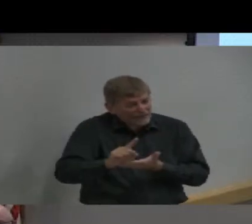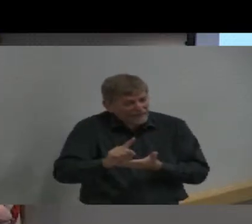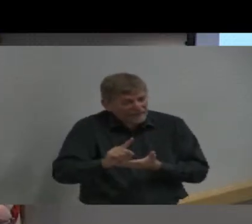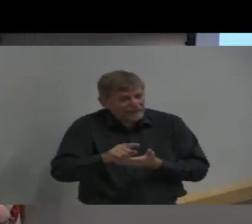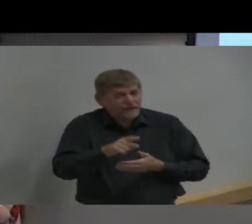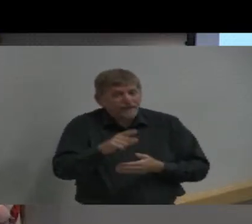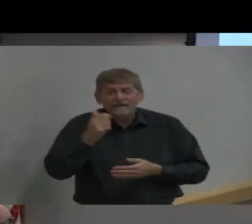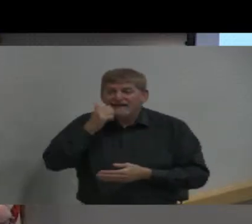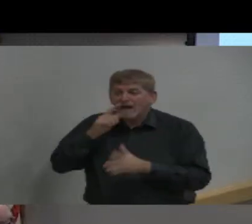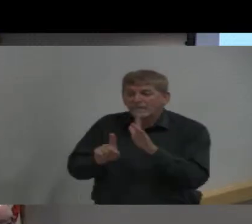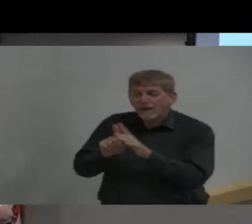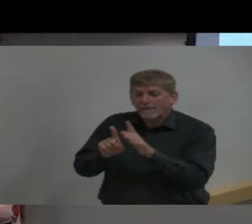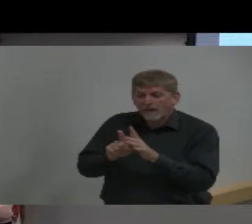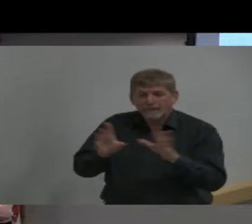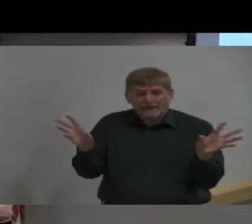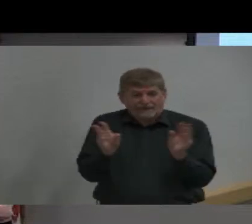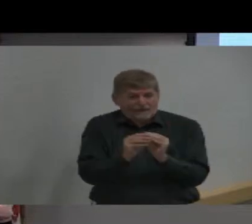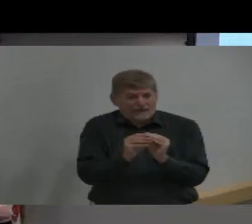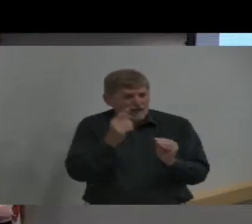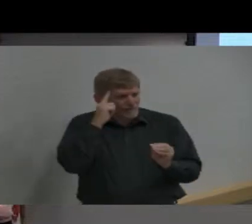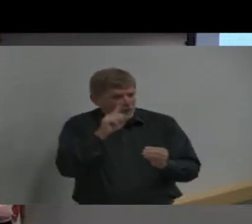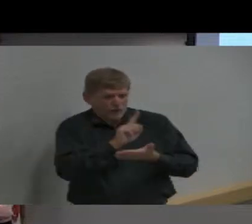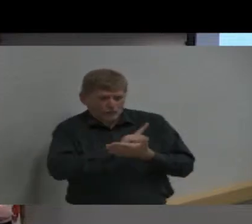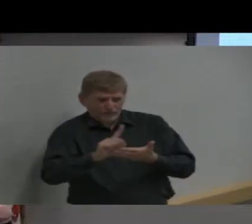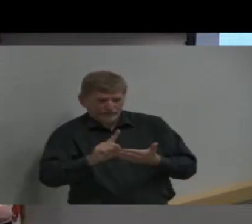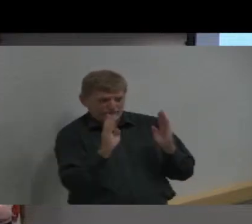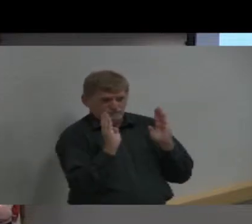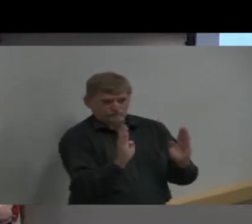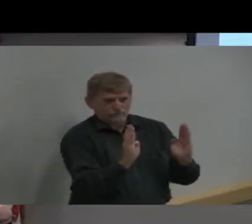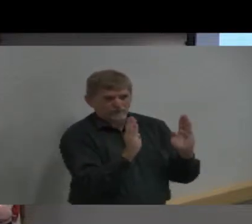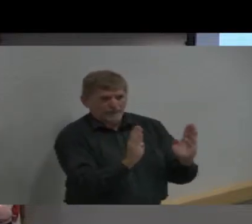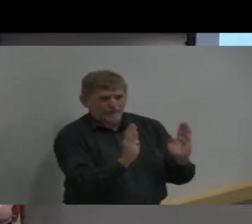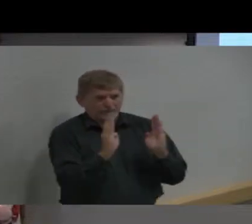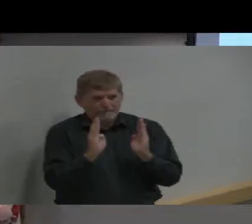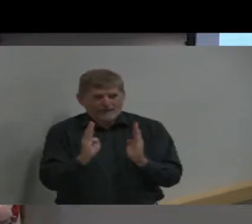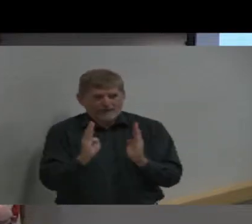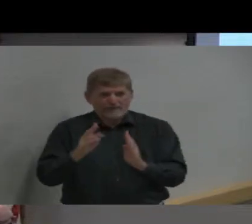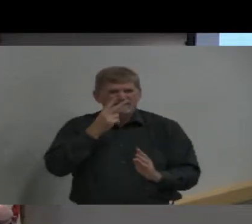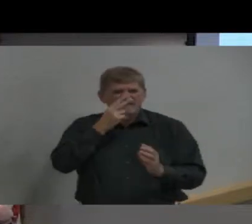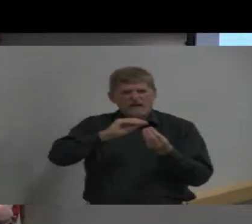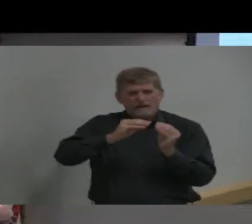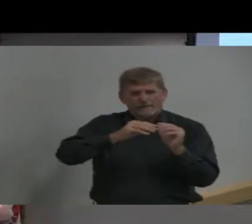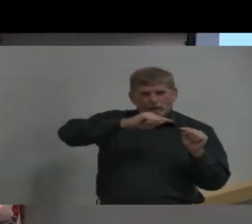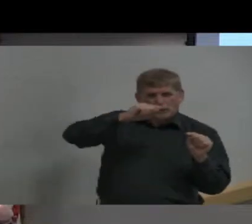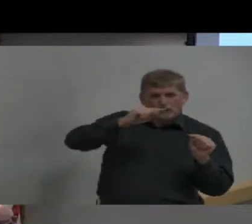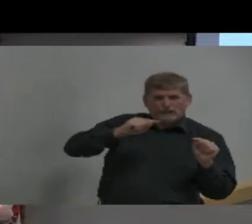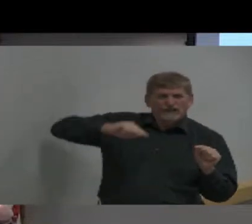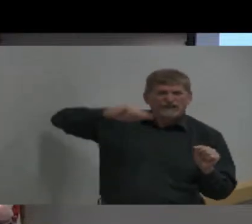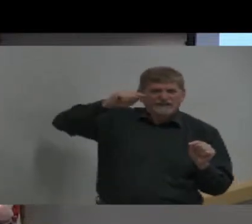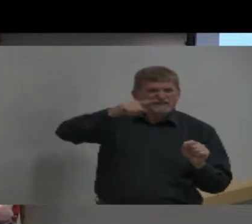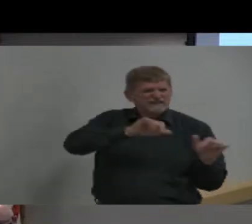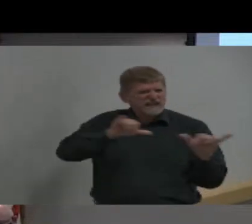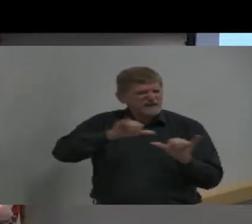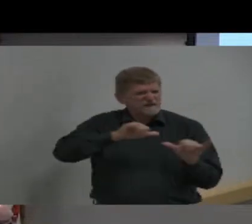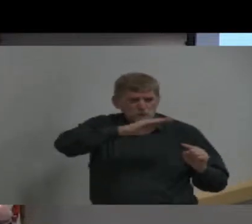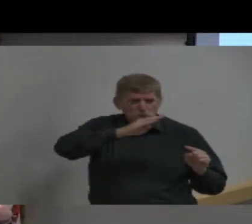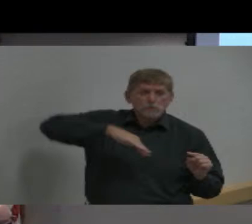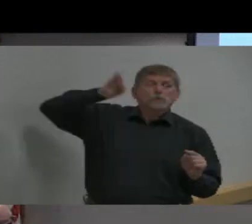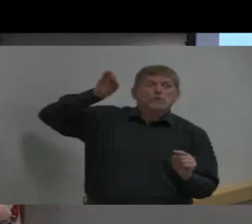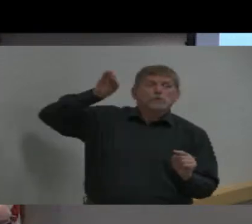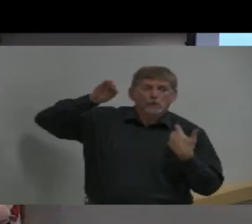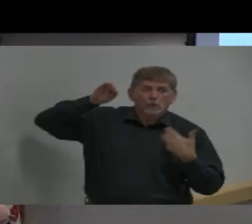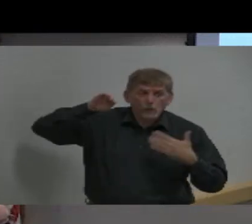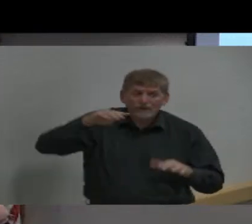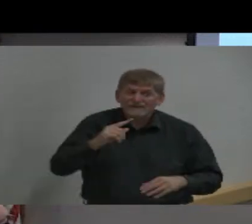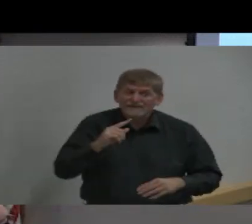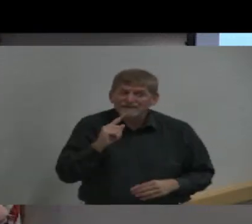week. Again, this curve looks the same as the previous one, with a significant increase in our average daily number of